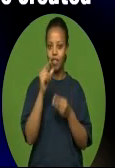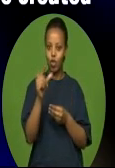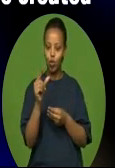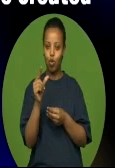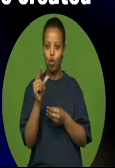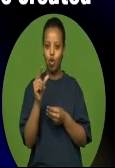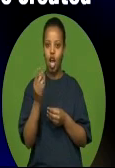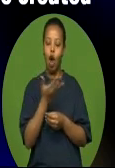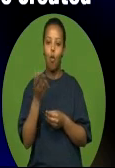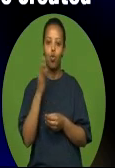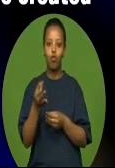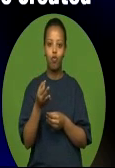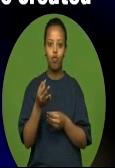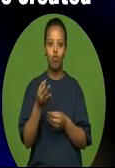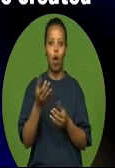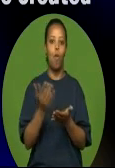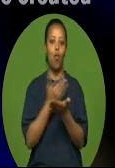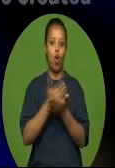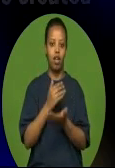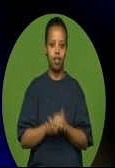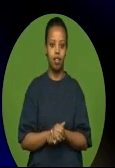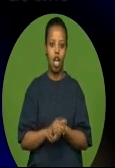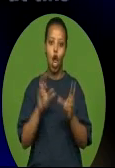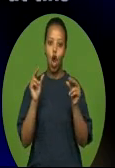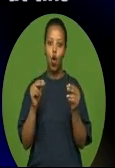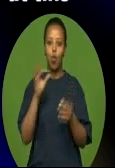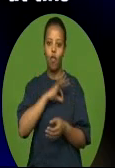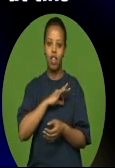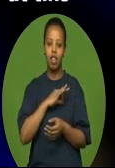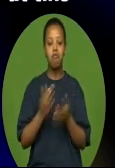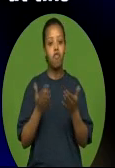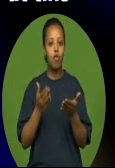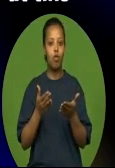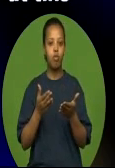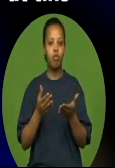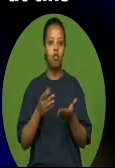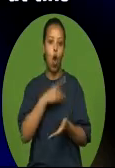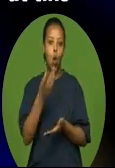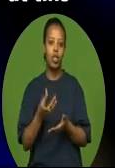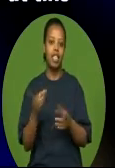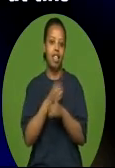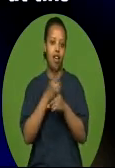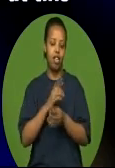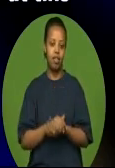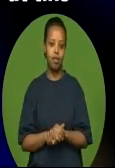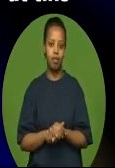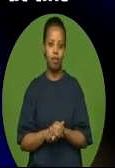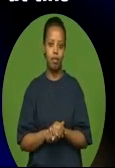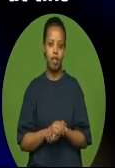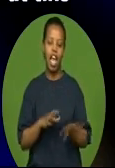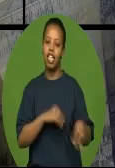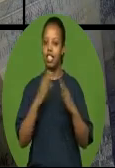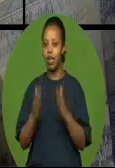Customers purchase a few amount of products. No profit, even a loss is incurred.